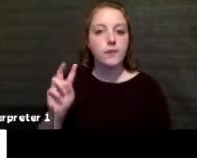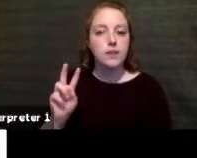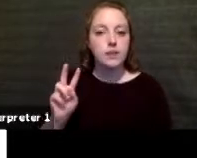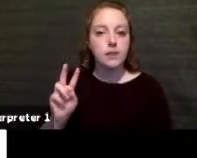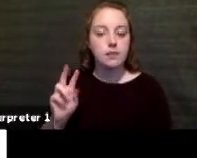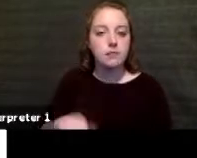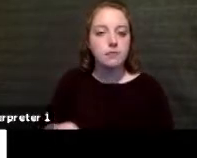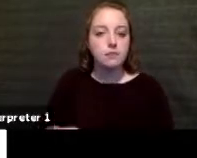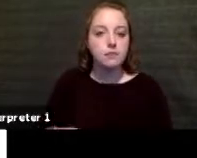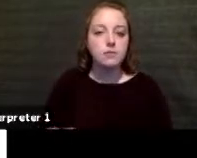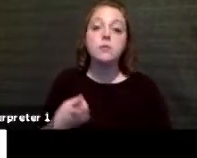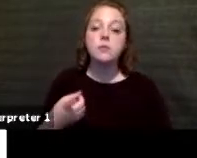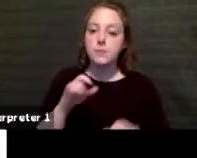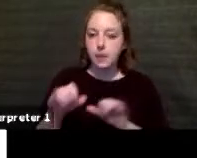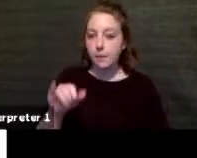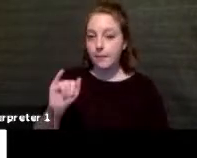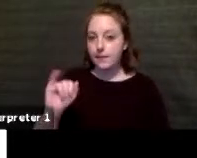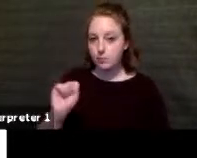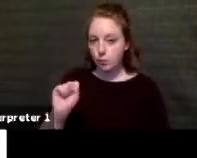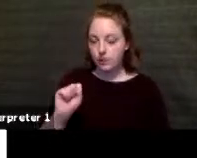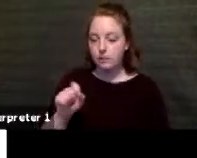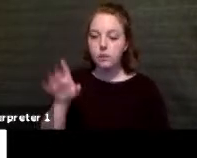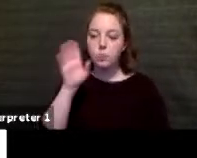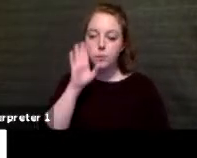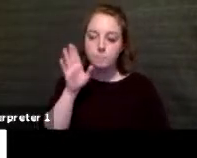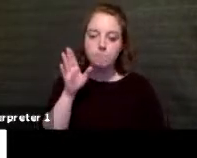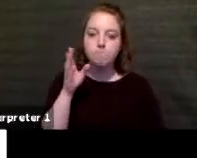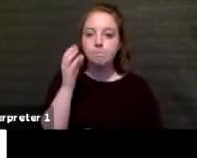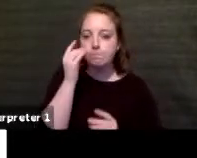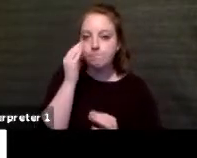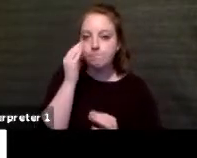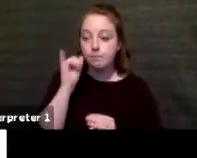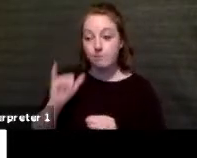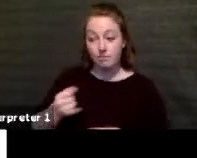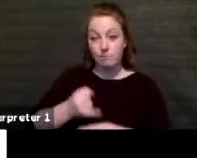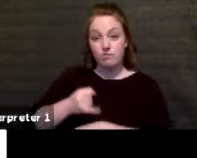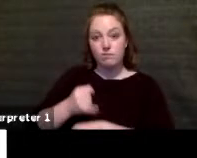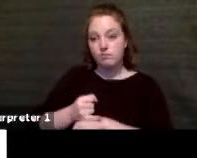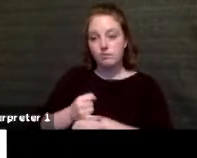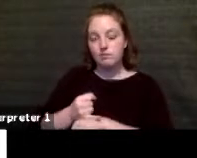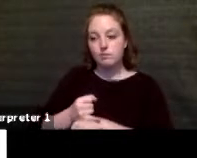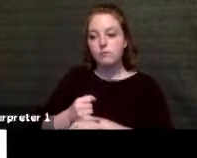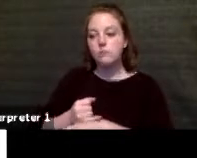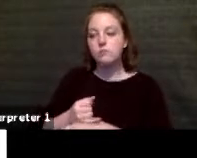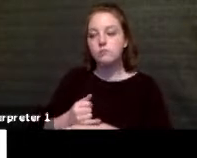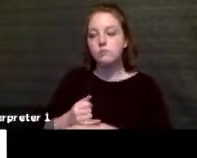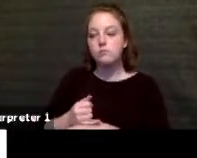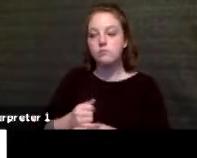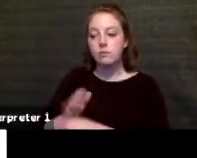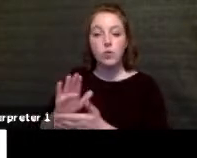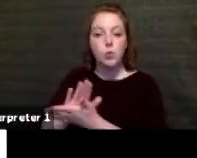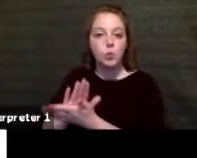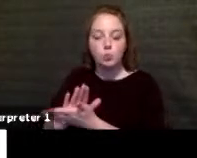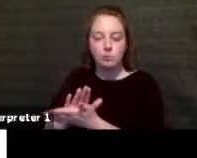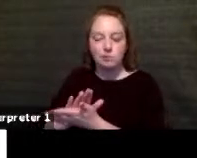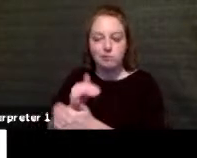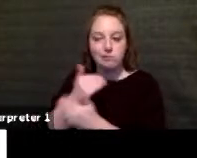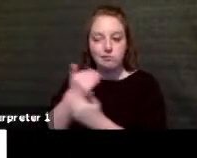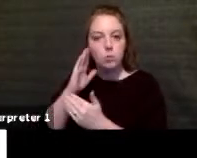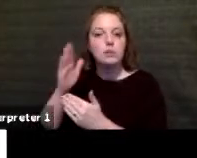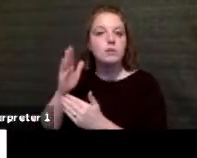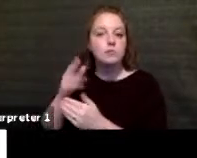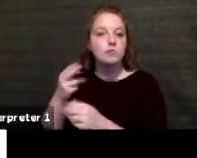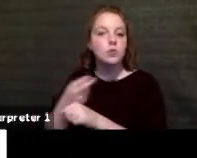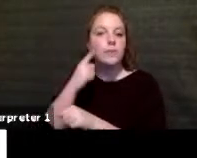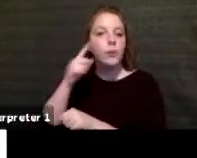Indian Spring, we would look at repurposing, uh, that campus to another use, uh, sometime in the future. So in essence,